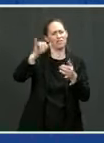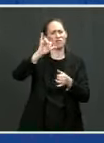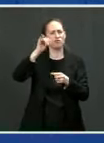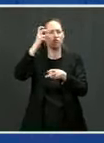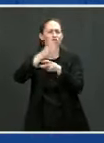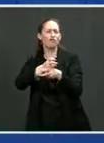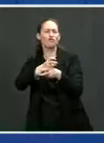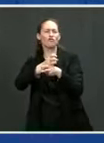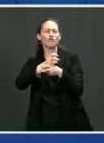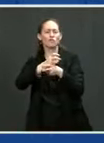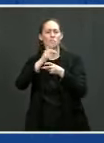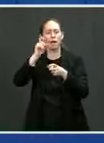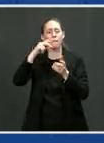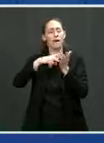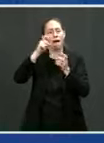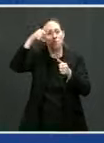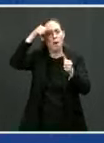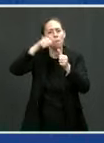And you know,